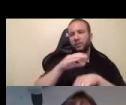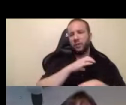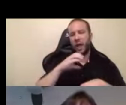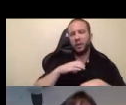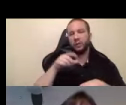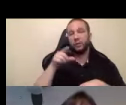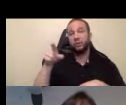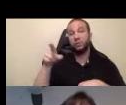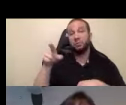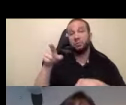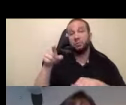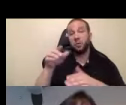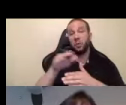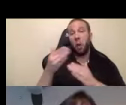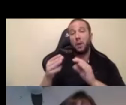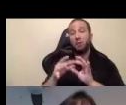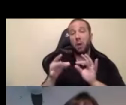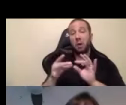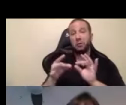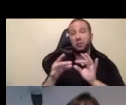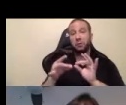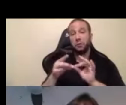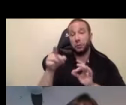some opening remarks as well. Jim Young.